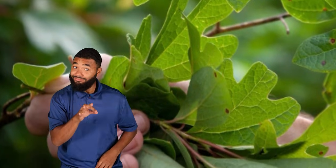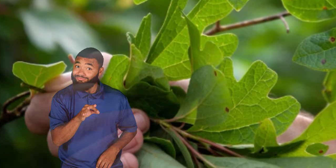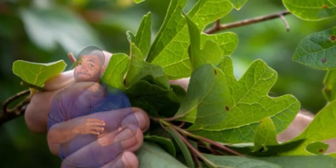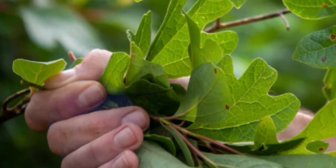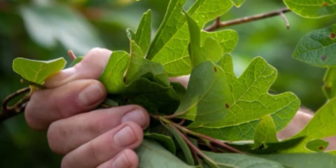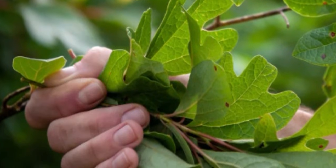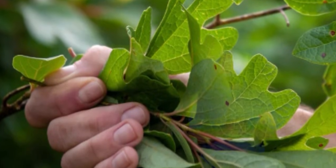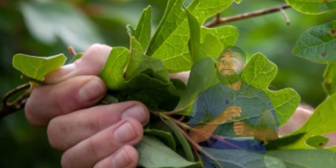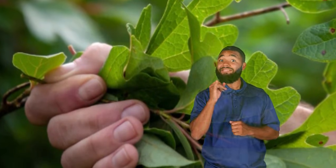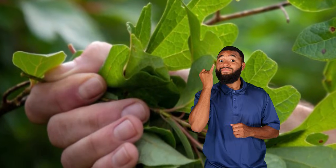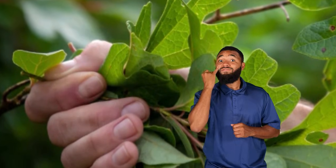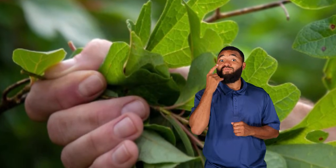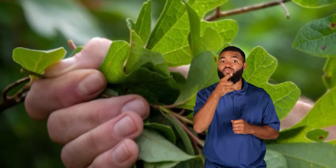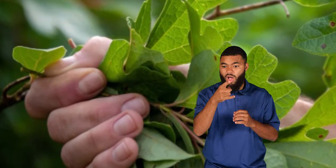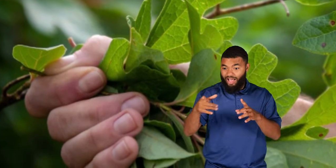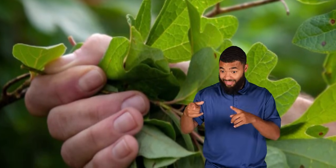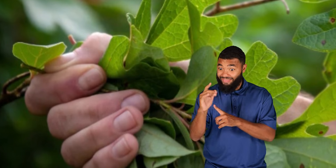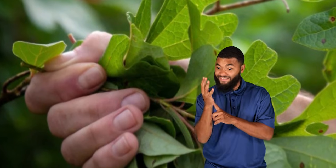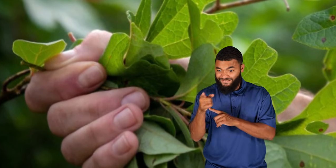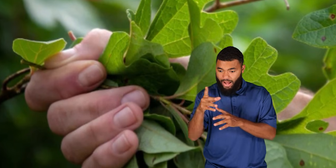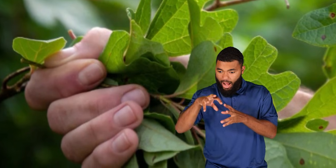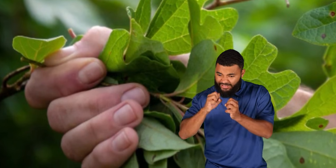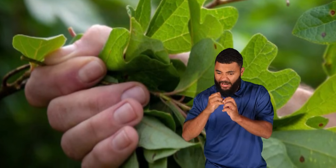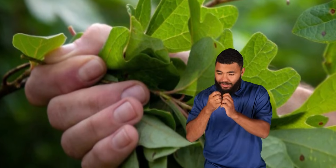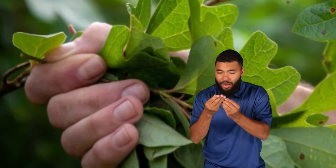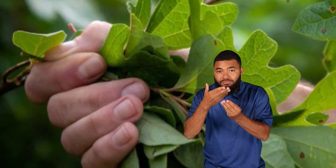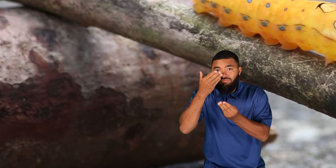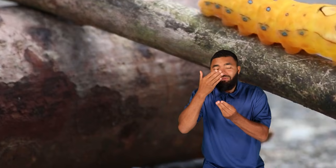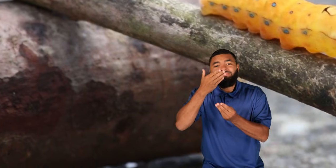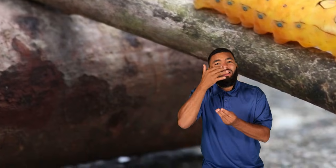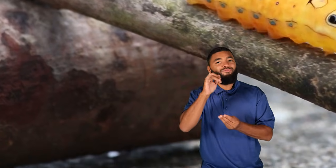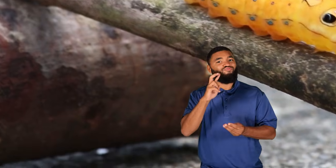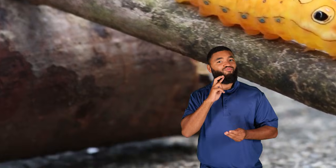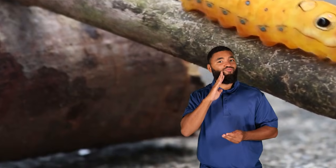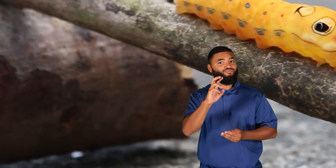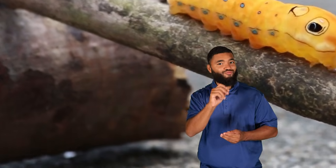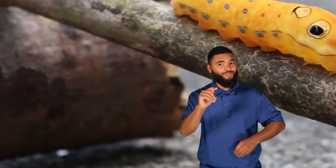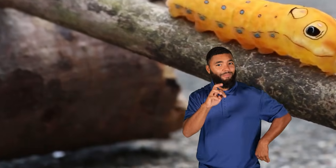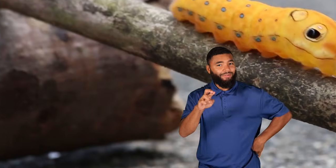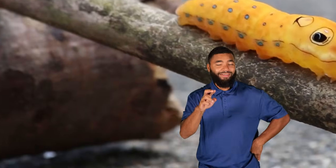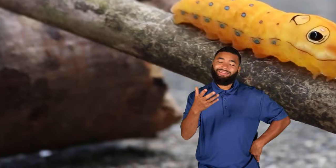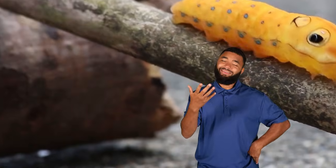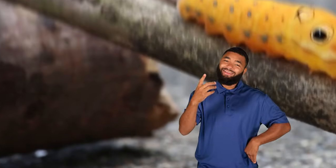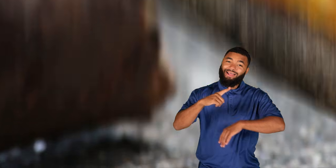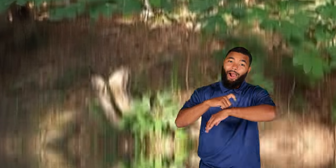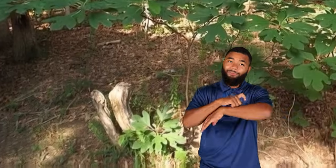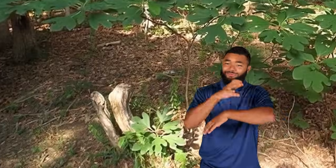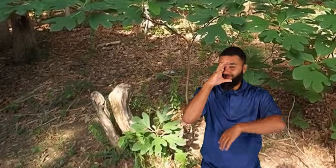a sassafras leaf and stem, it will likely smell like root beer. No wonder caterpillars are attracted to